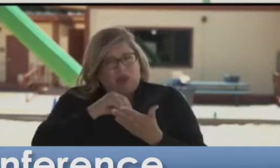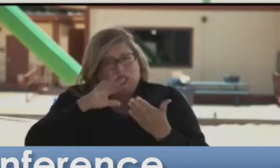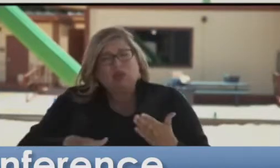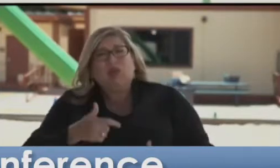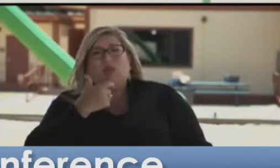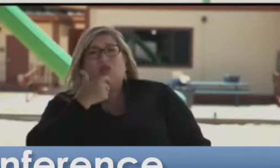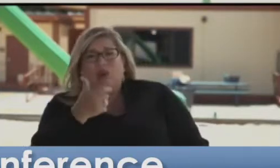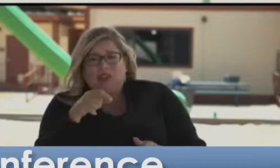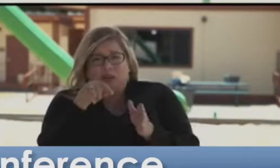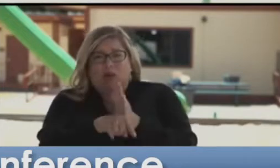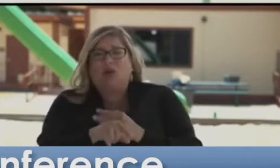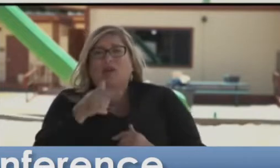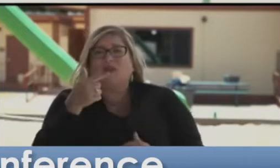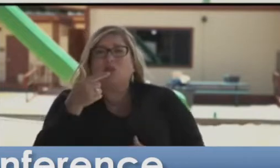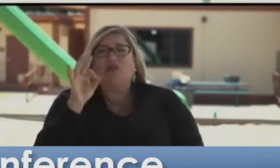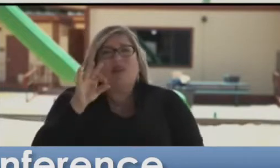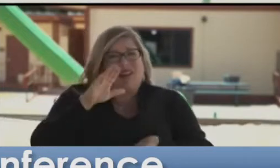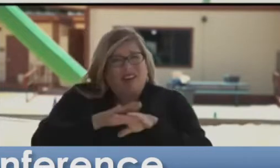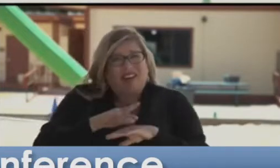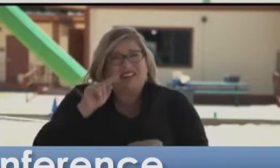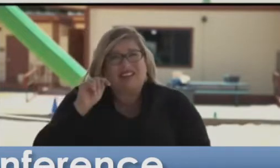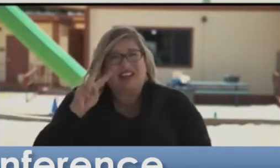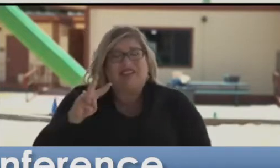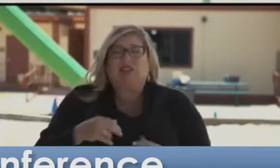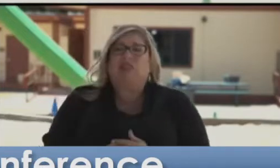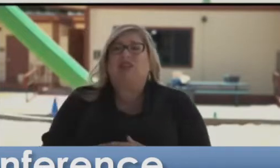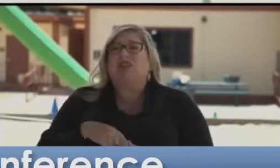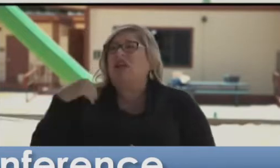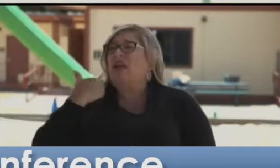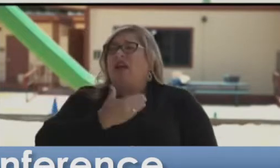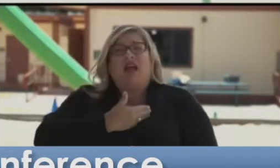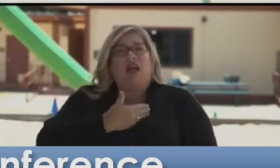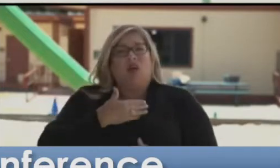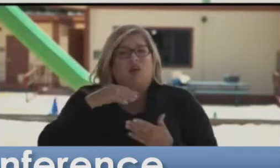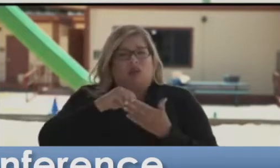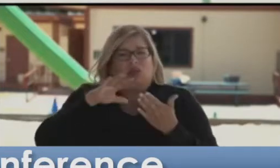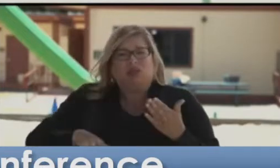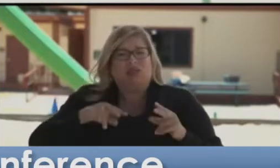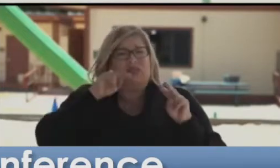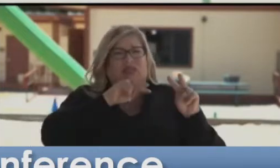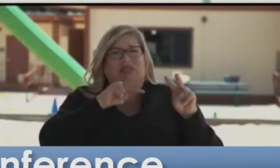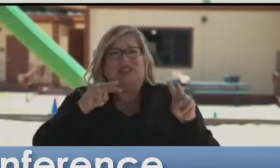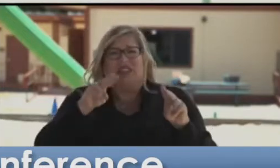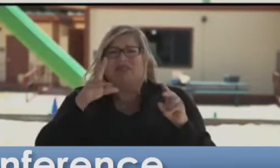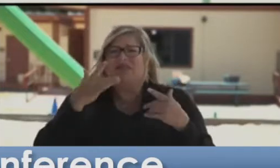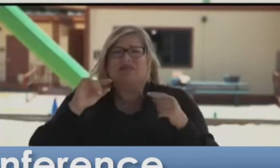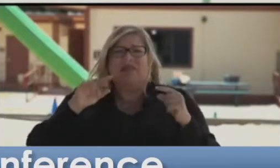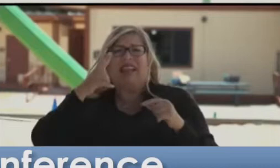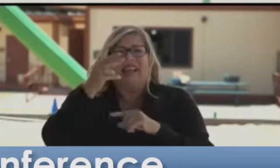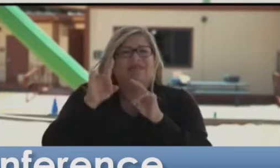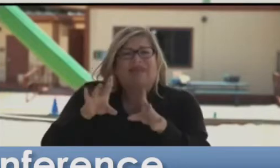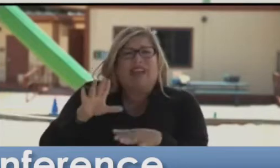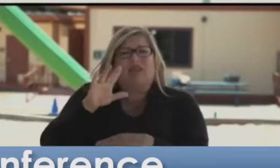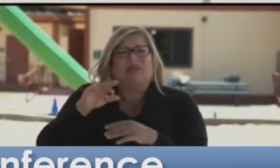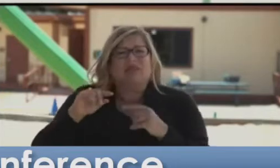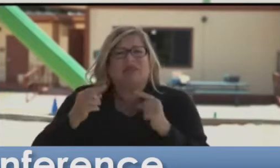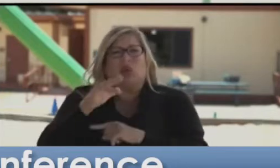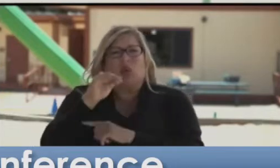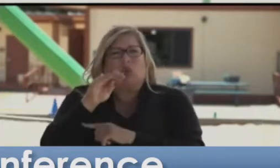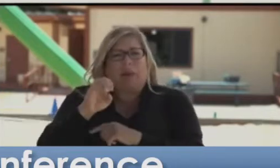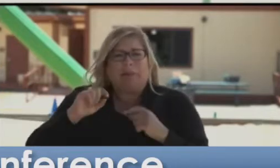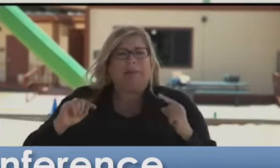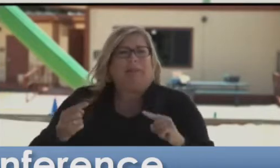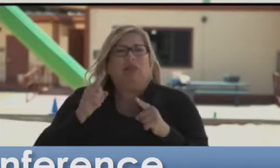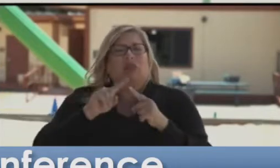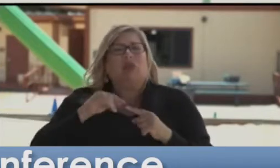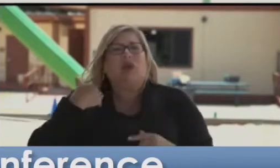on television. Our students have watched the surge and spike in hate crimes against the Asian American and Pacific Islander community.